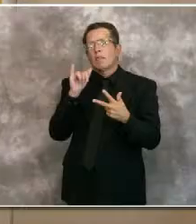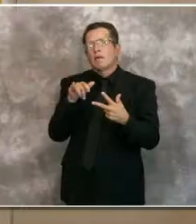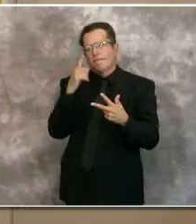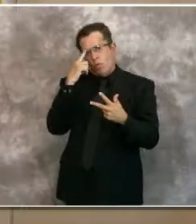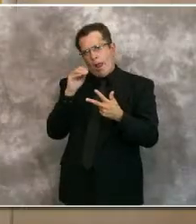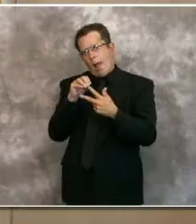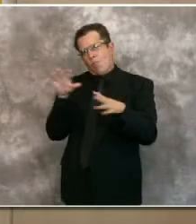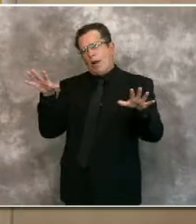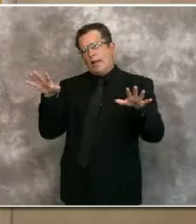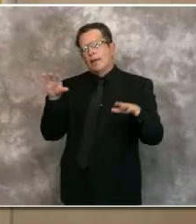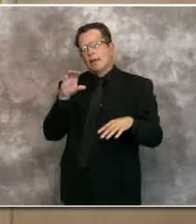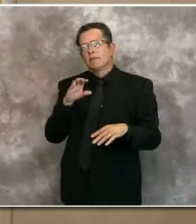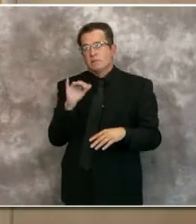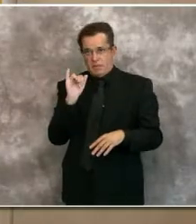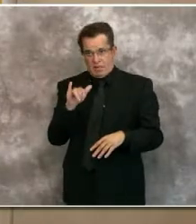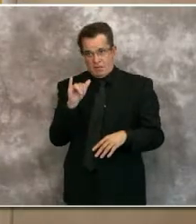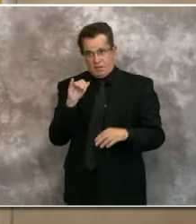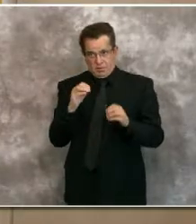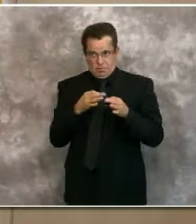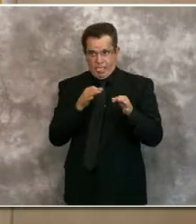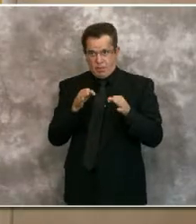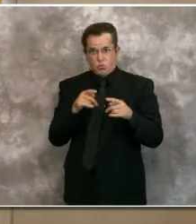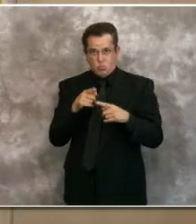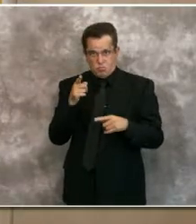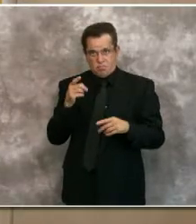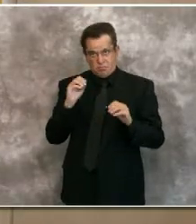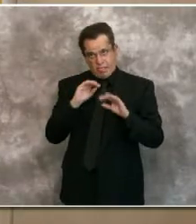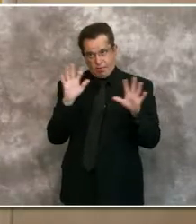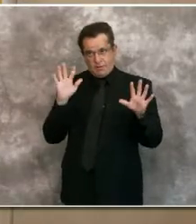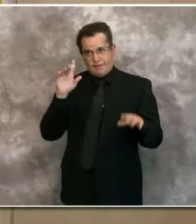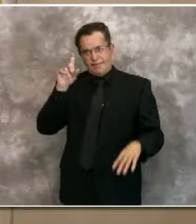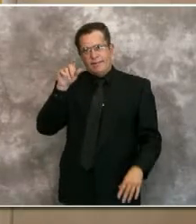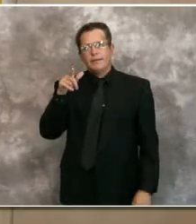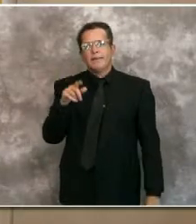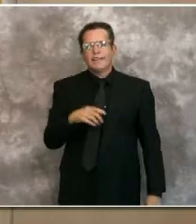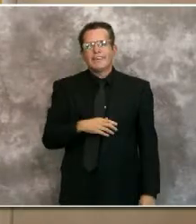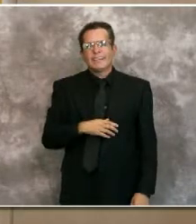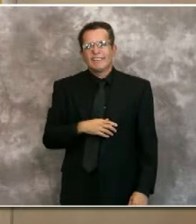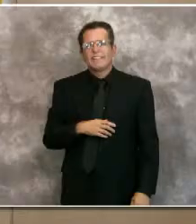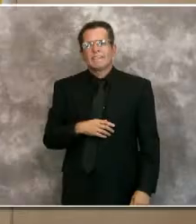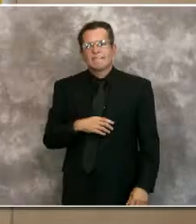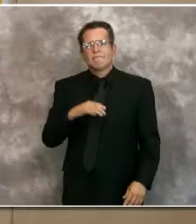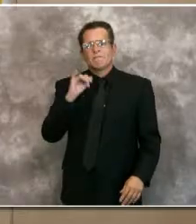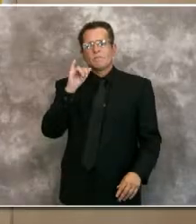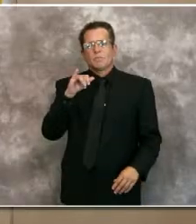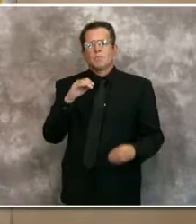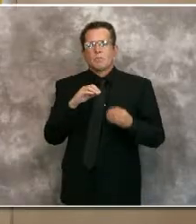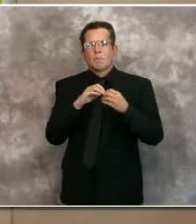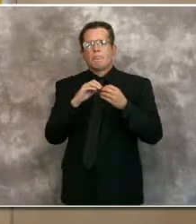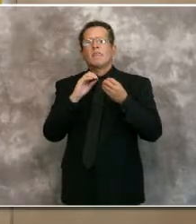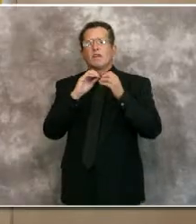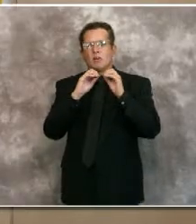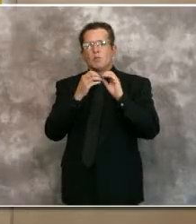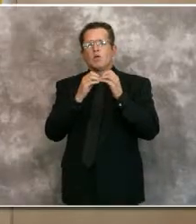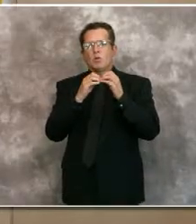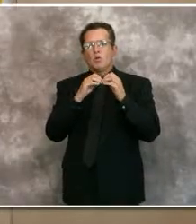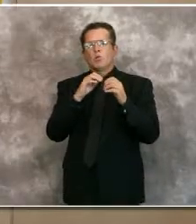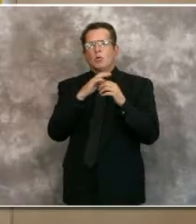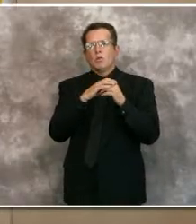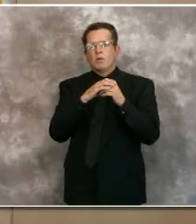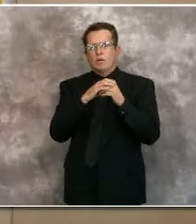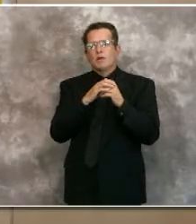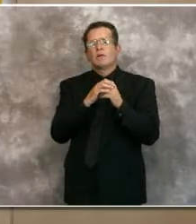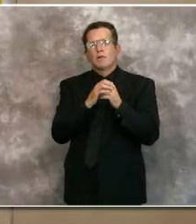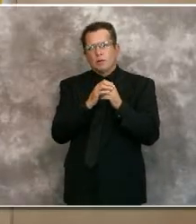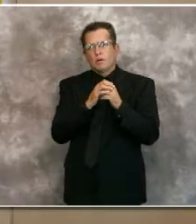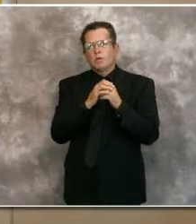outbreaks. Does that explain? Okay, and when will you expect trigger number 1 to reset, and when will you